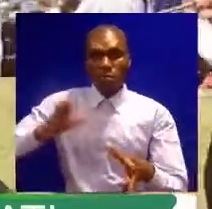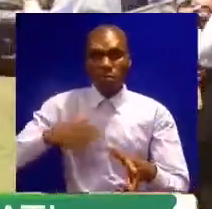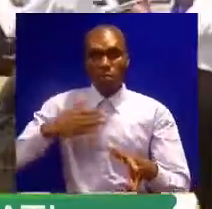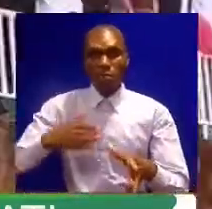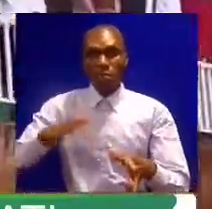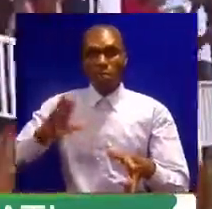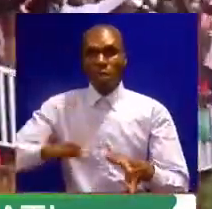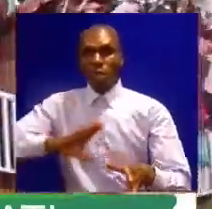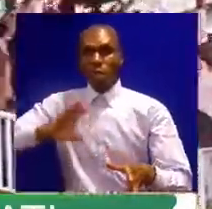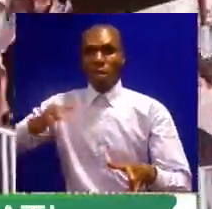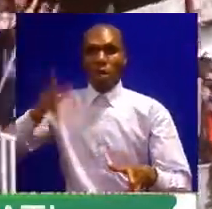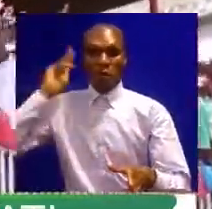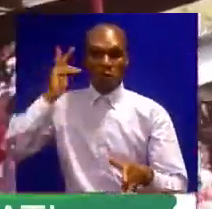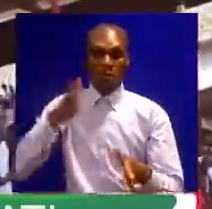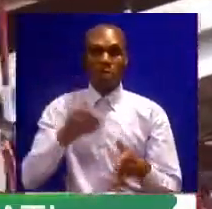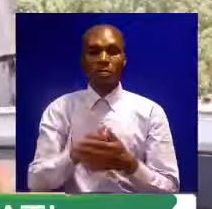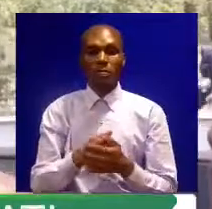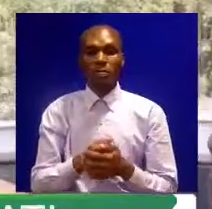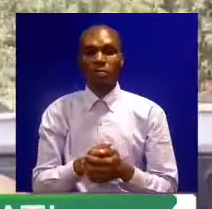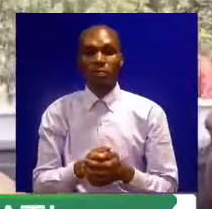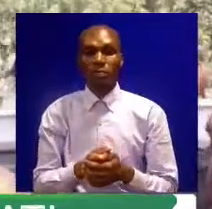Ime ye county ya Kisi